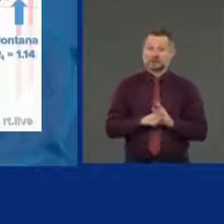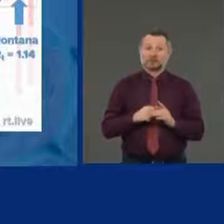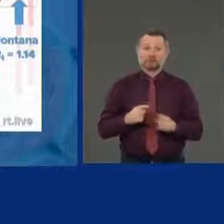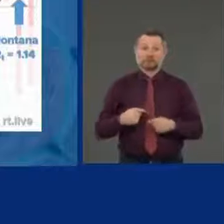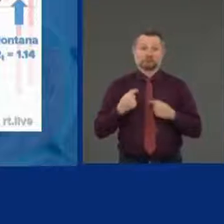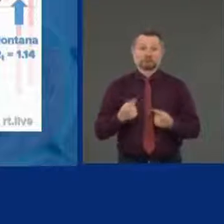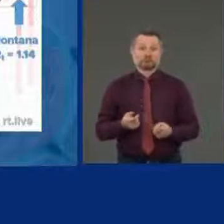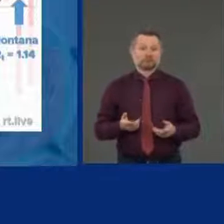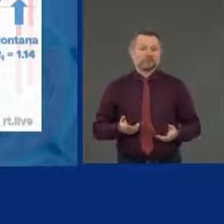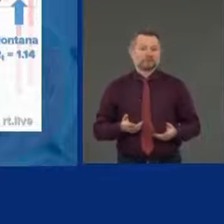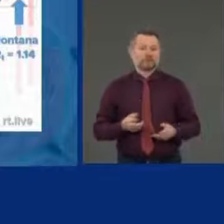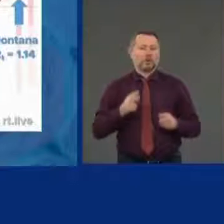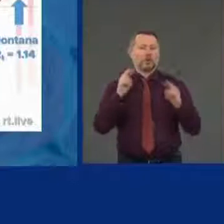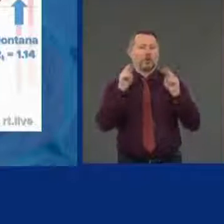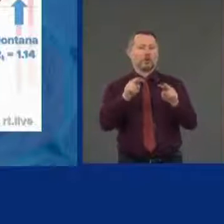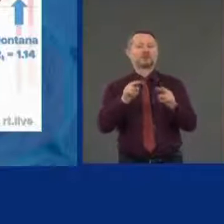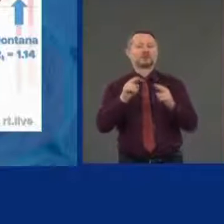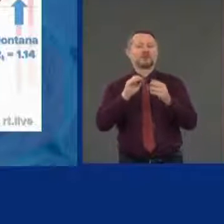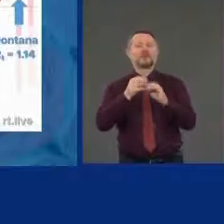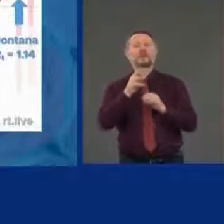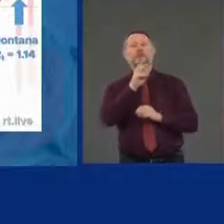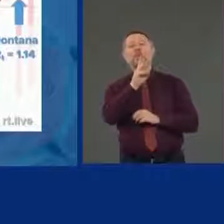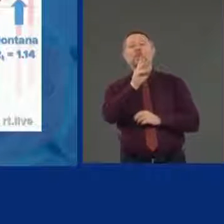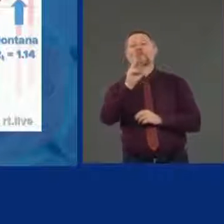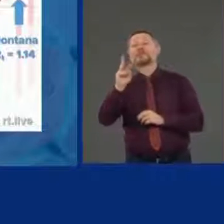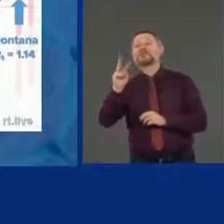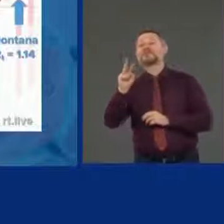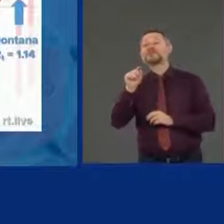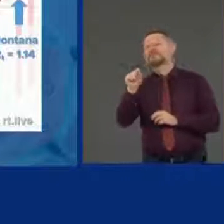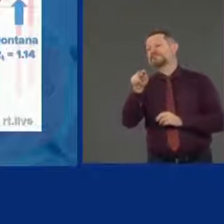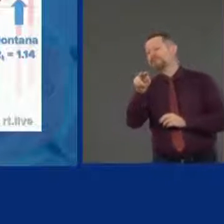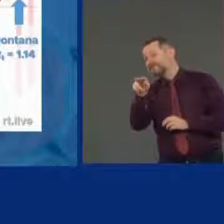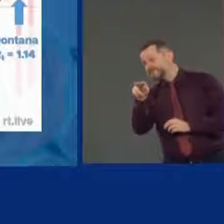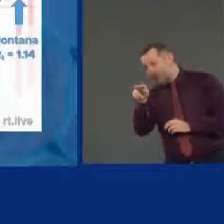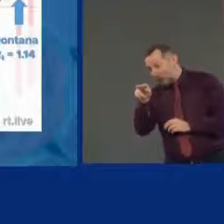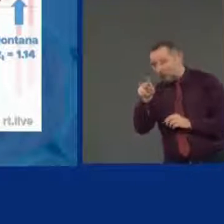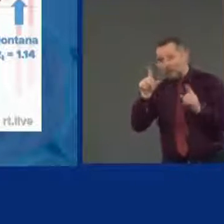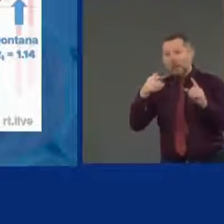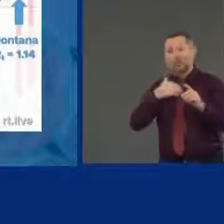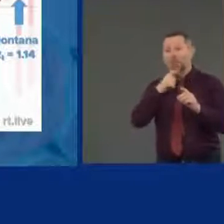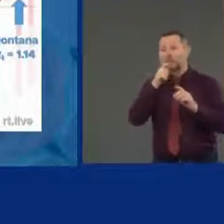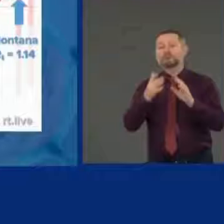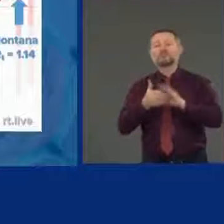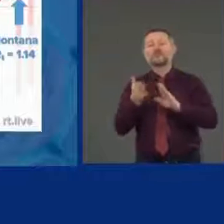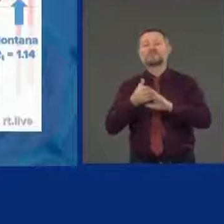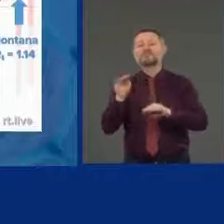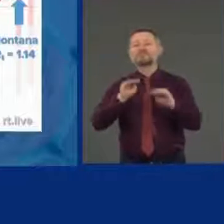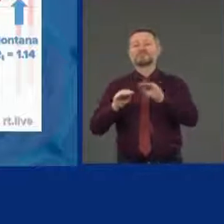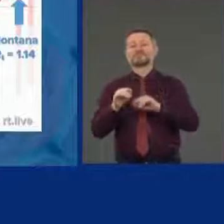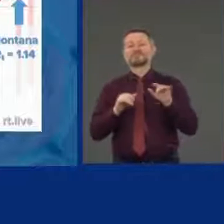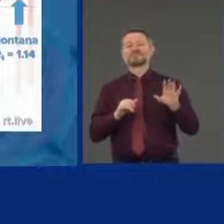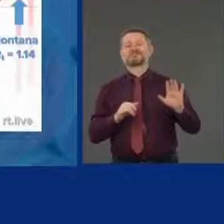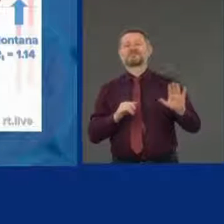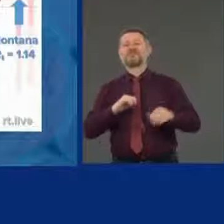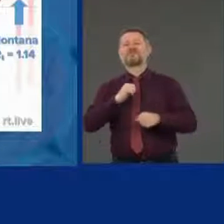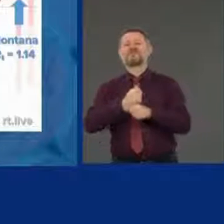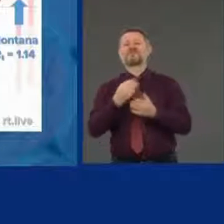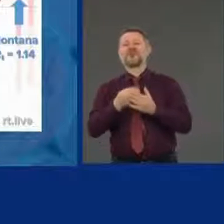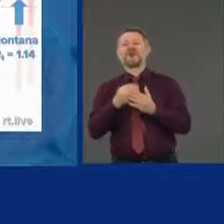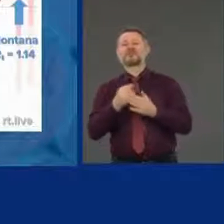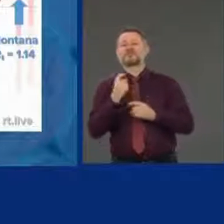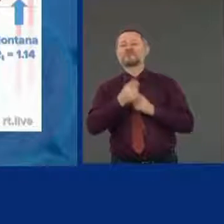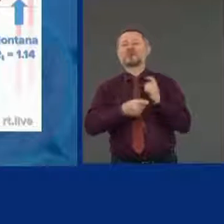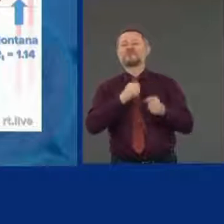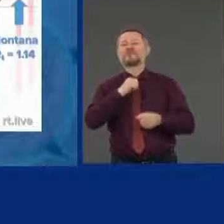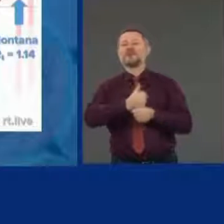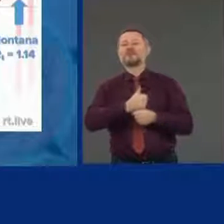from a website that is run by the founders of Instagram,